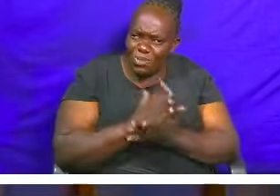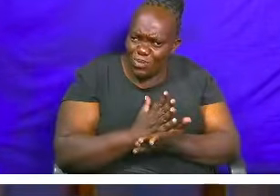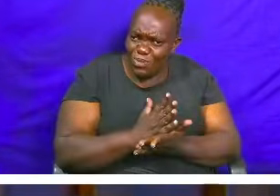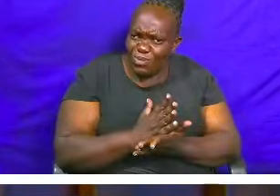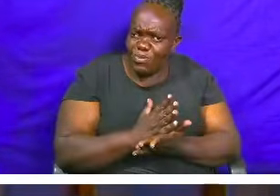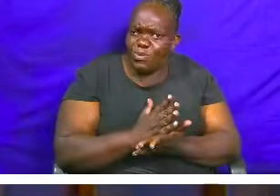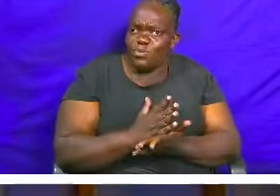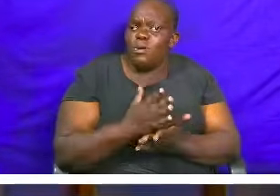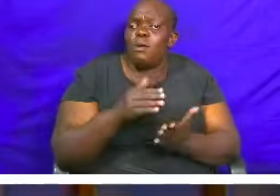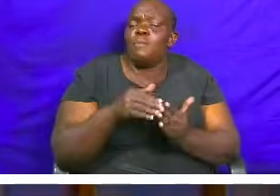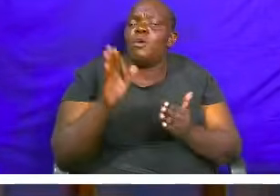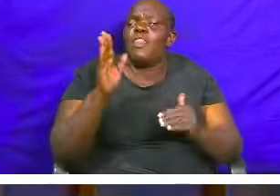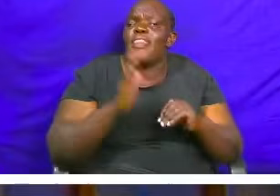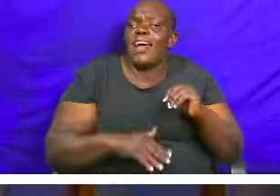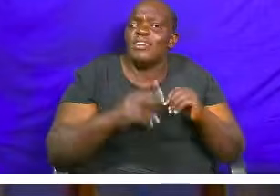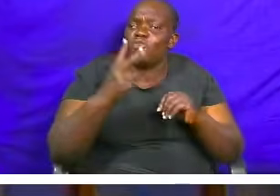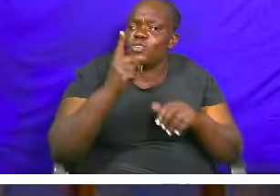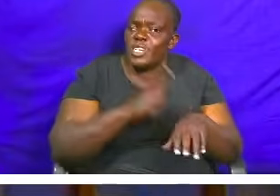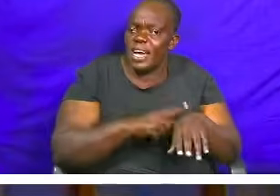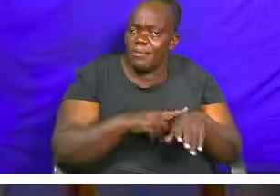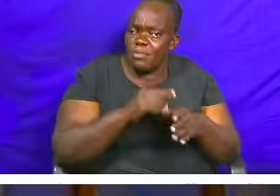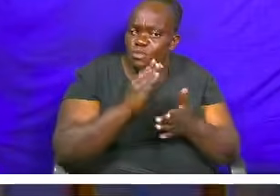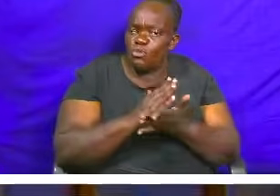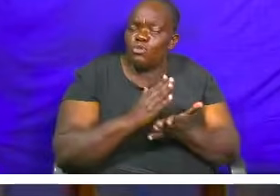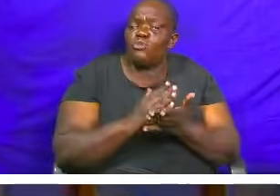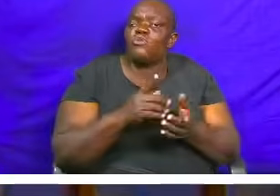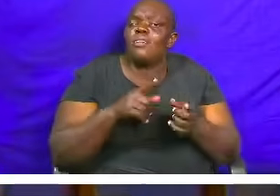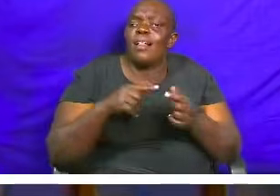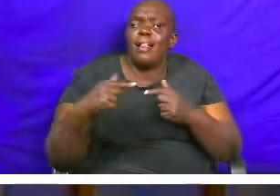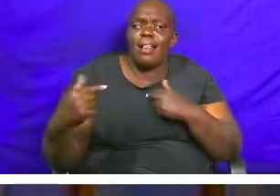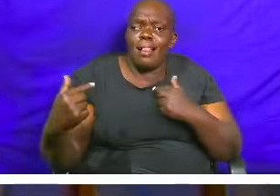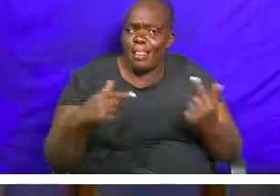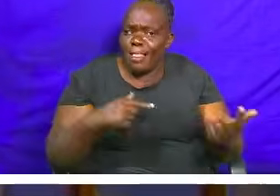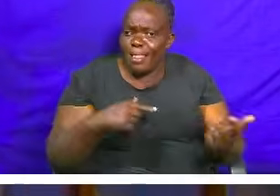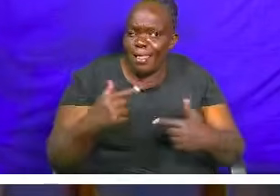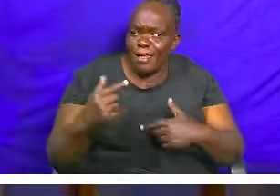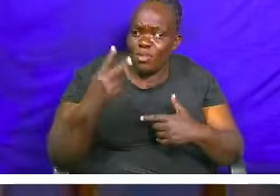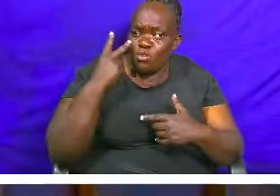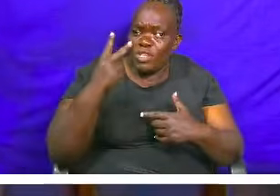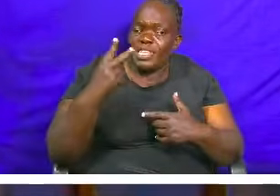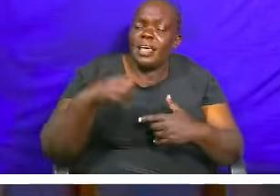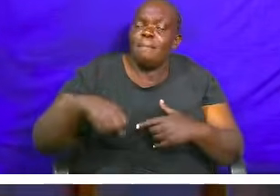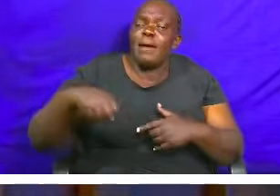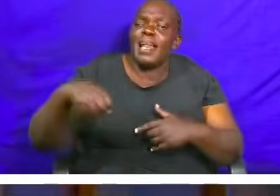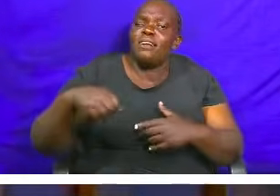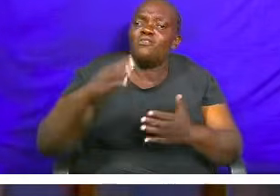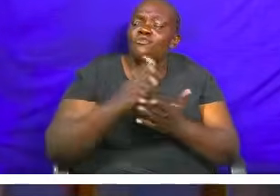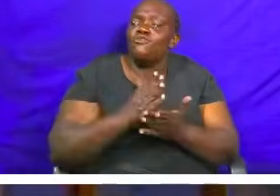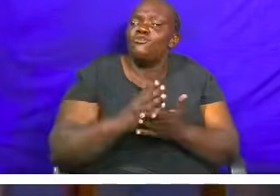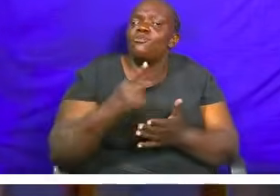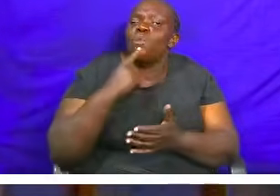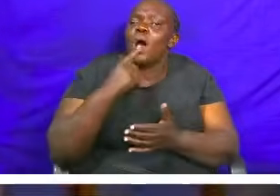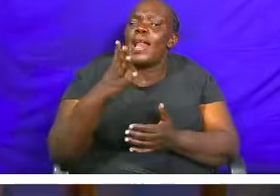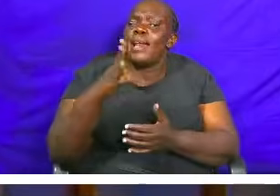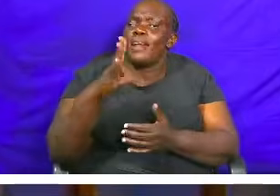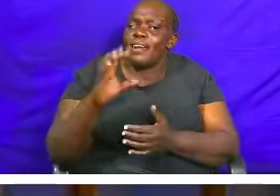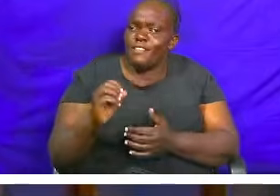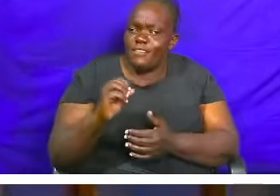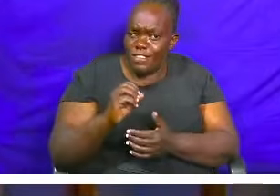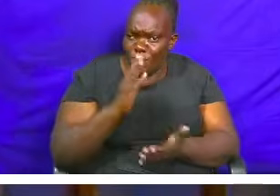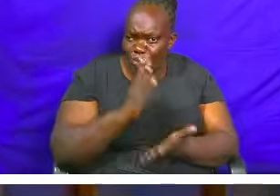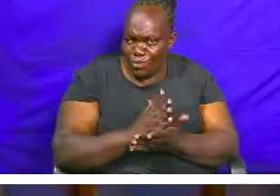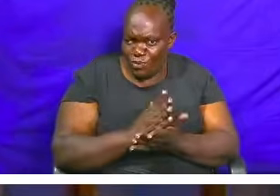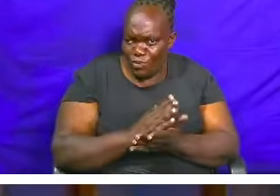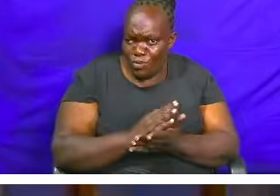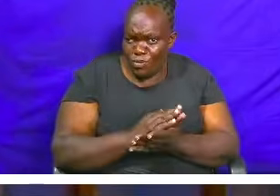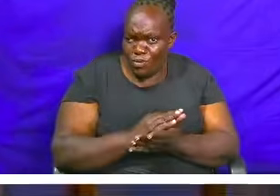certain instances times, during the month when the war is at its peak, you'll see the barrel is going to almost 160 because